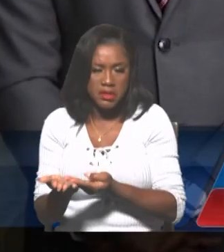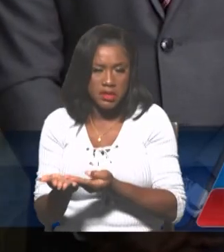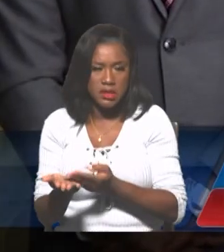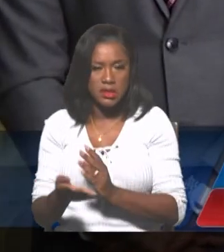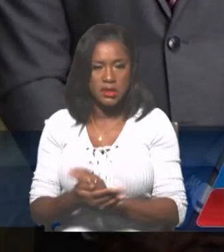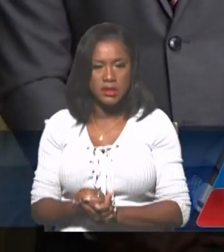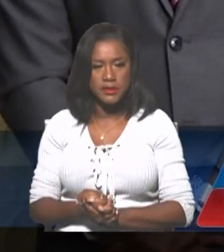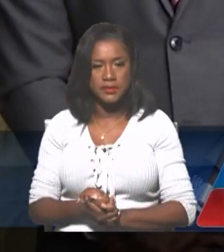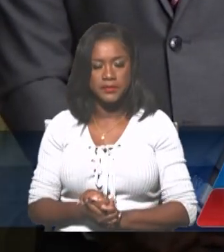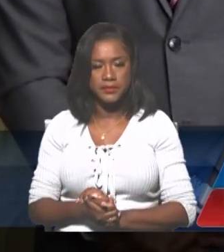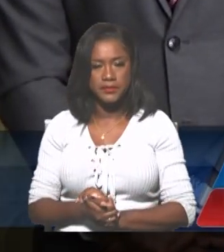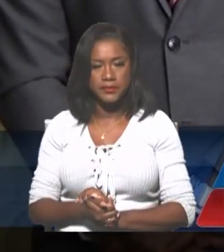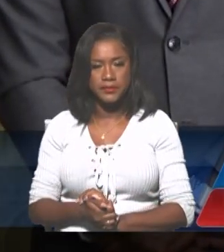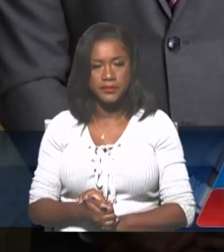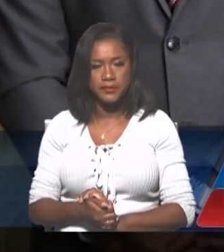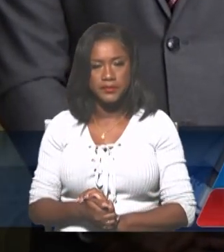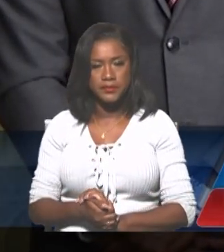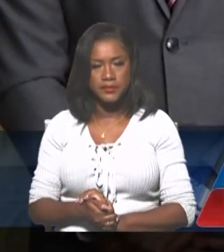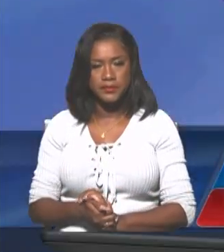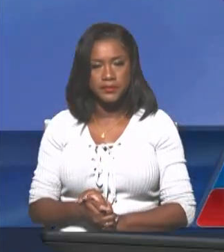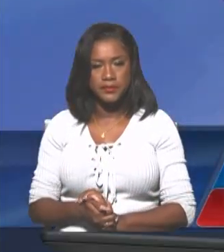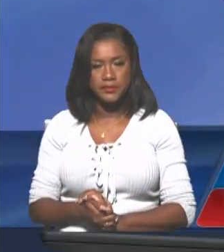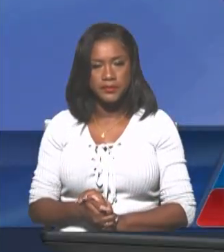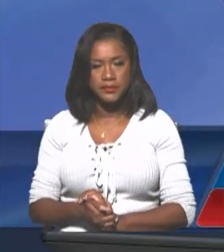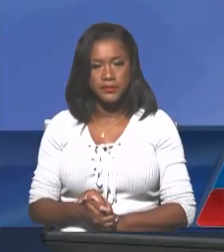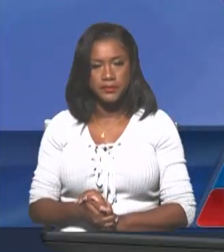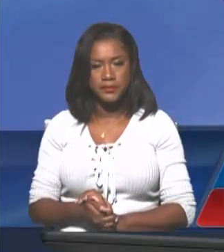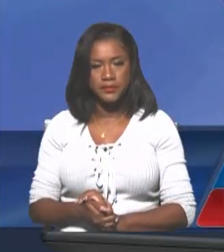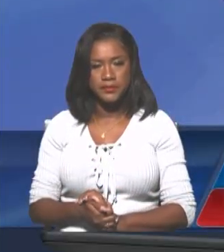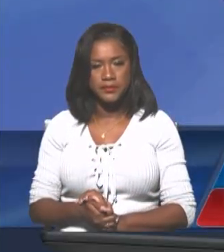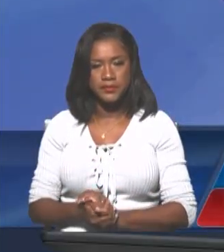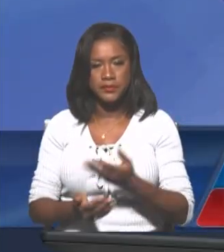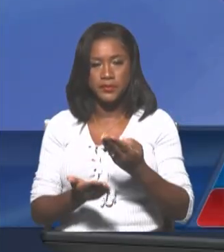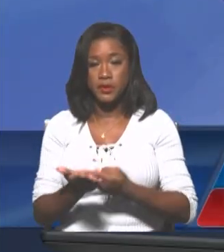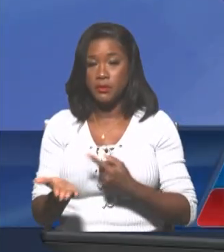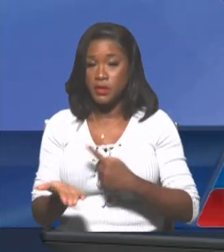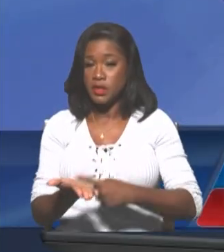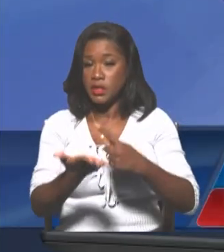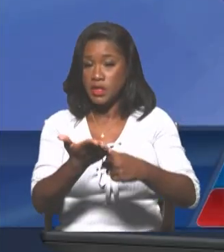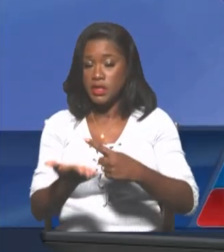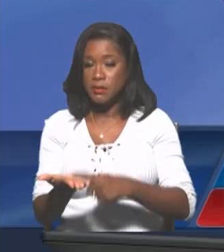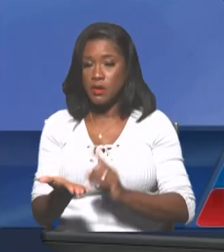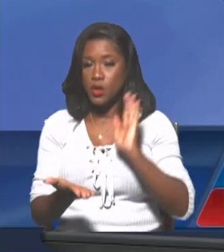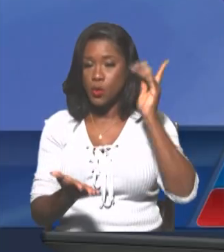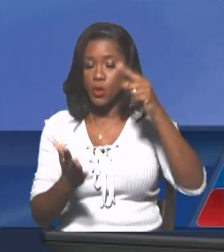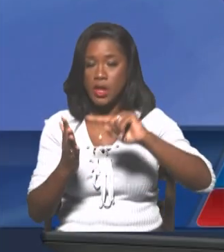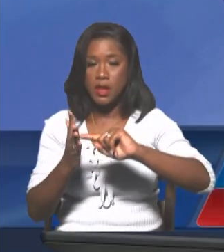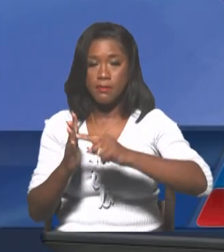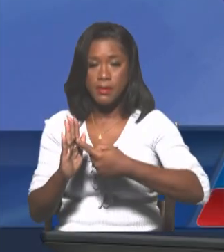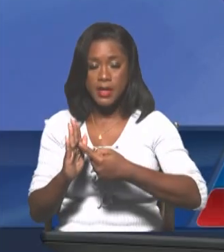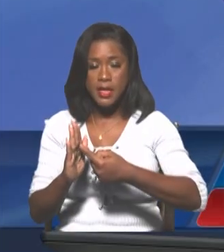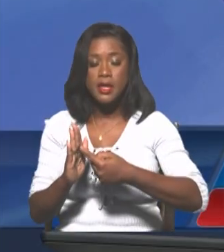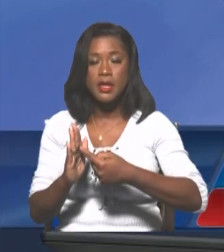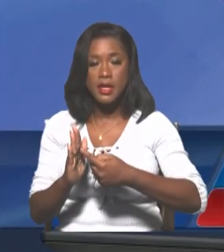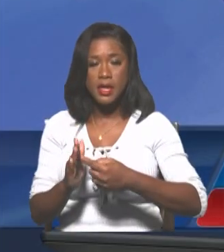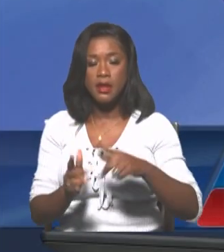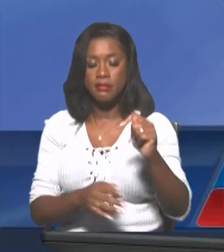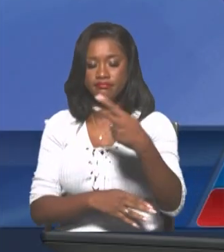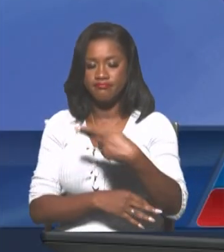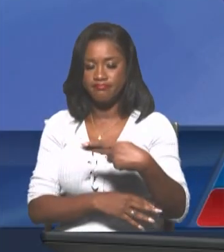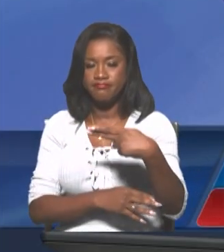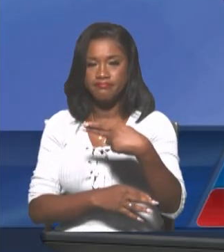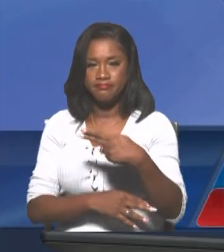there was no mention in that regard. The budget debate will begin at the next sitting of the plenary on